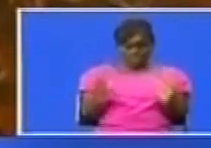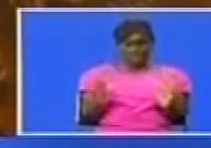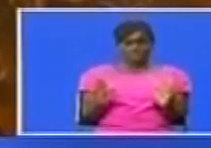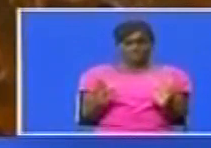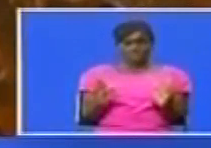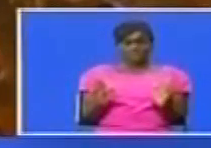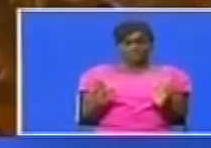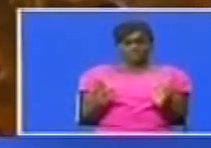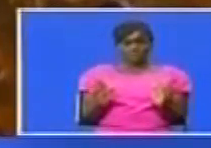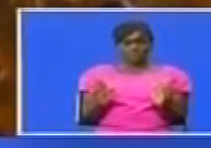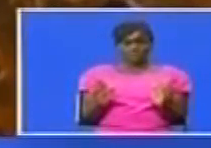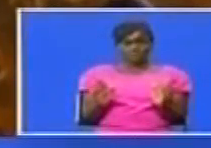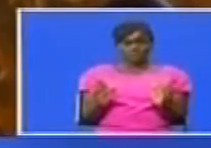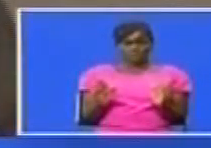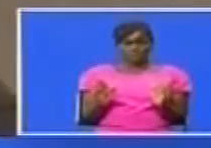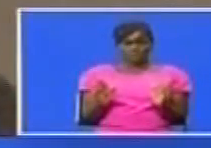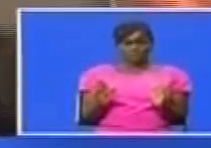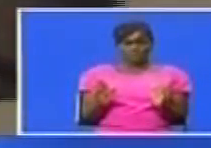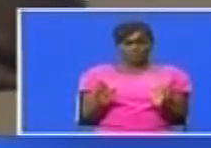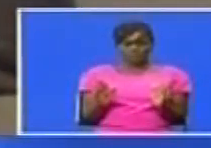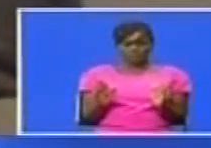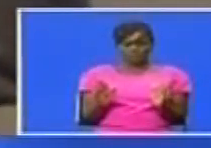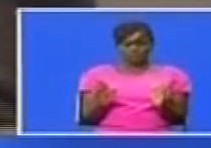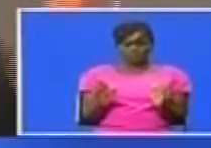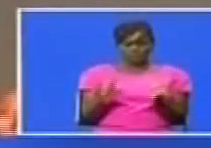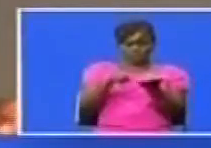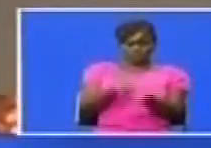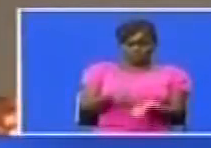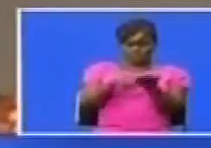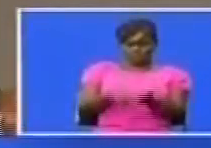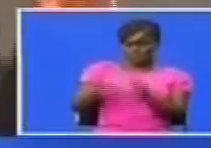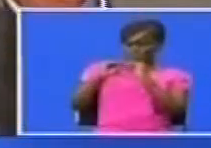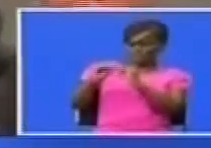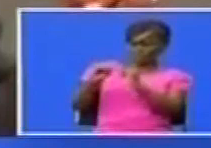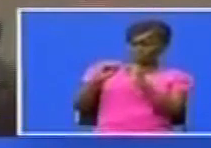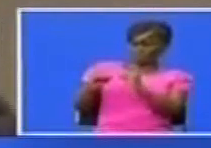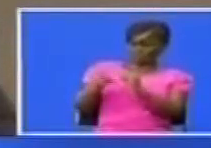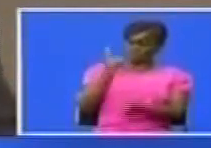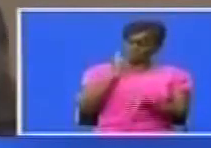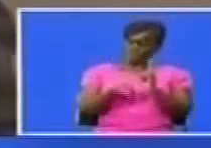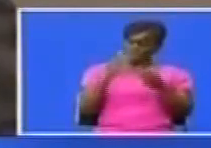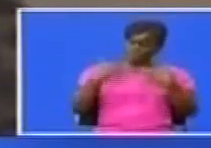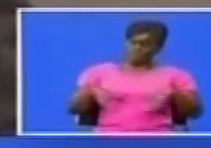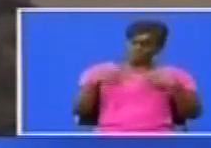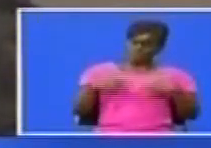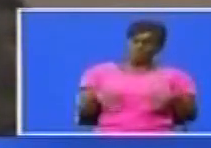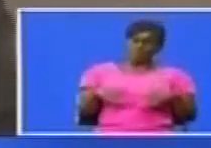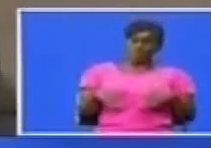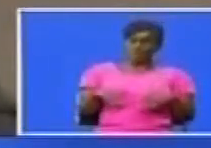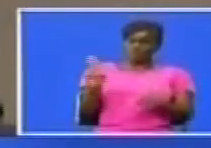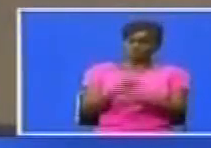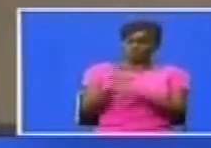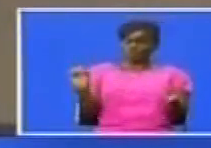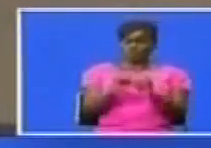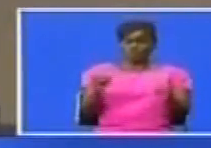years. We have been having decades after decades. We are going to emphasize education so that our athletes don't use